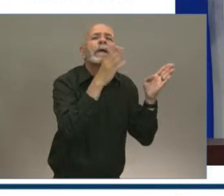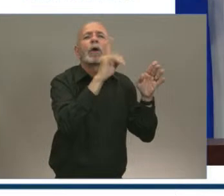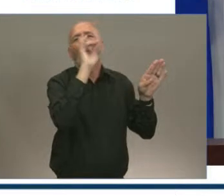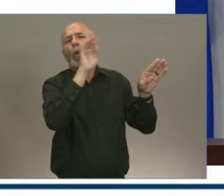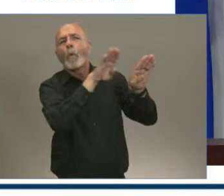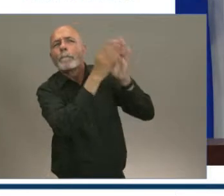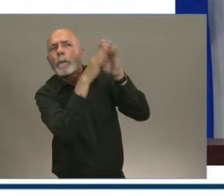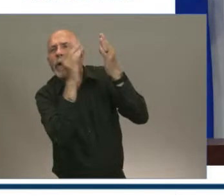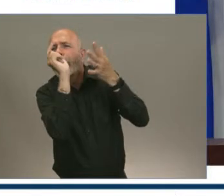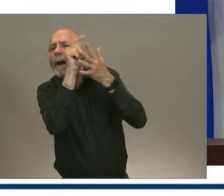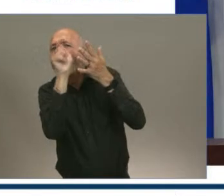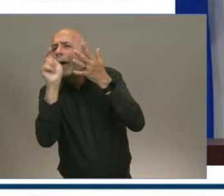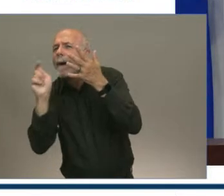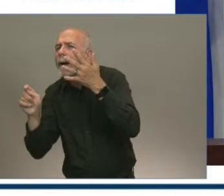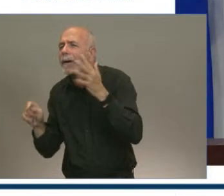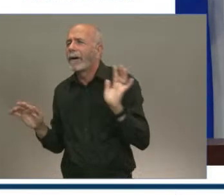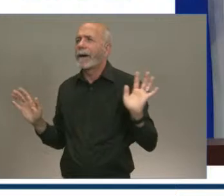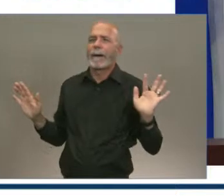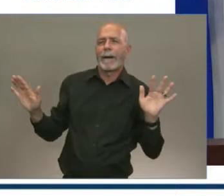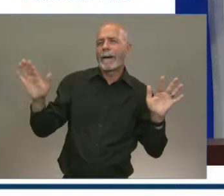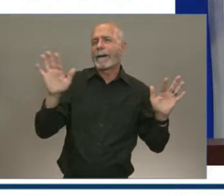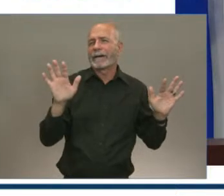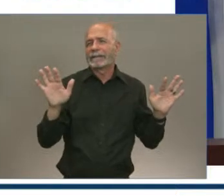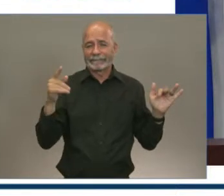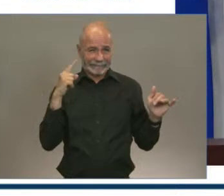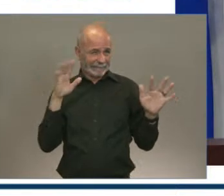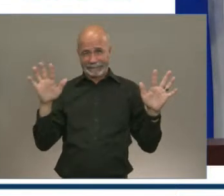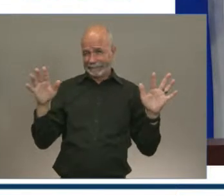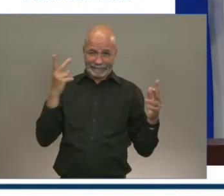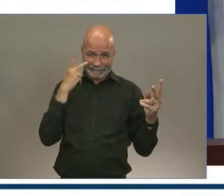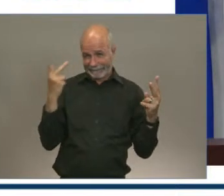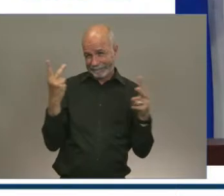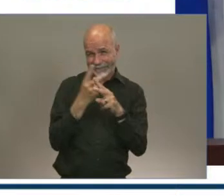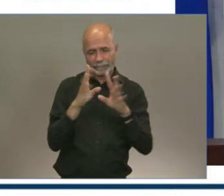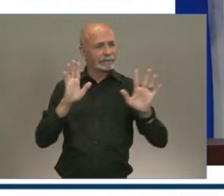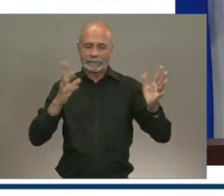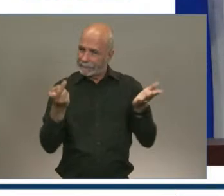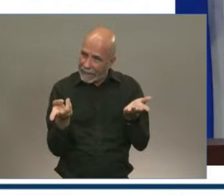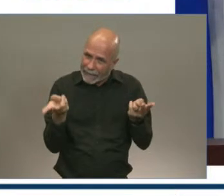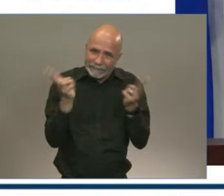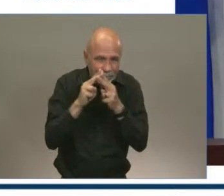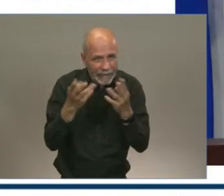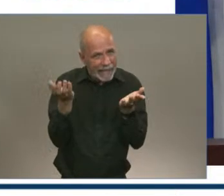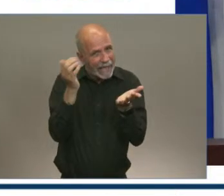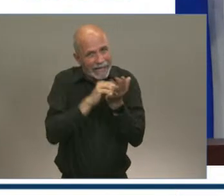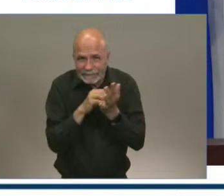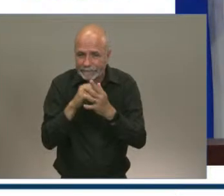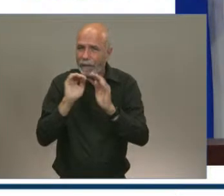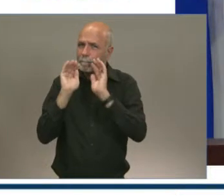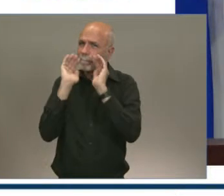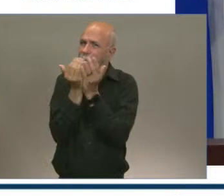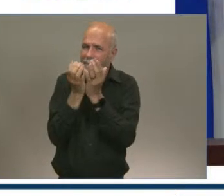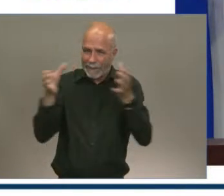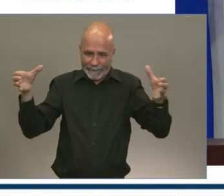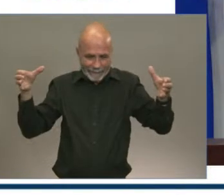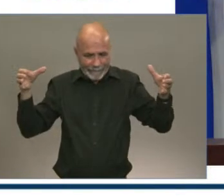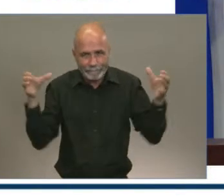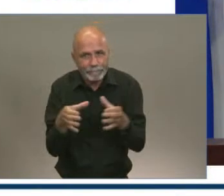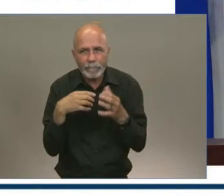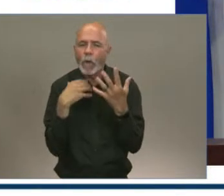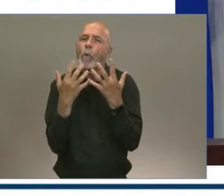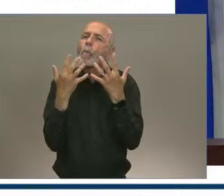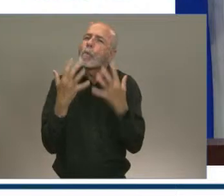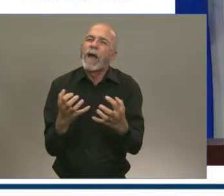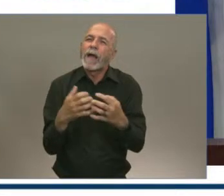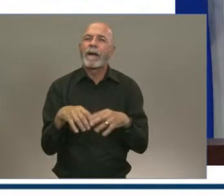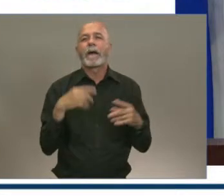officers. It's my hope that we can find a way to revive the Atlantic bubble. I want to thank my fellow premiers for making themselves available. I continuously